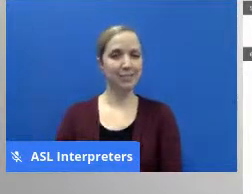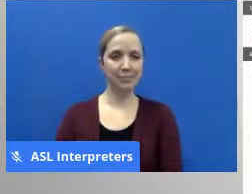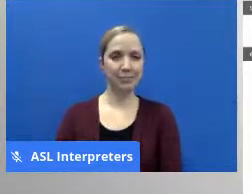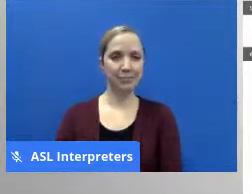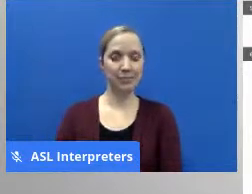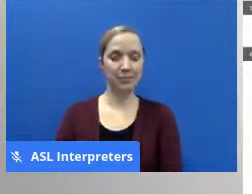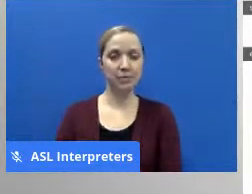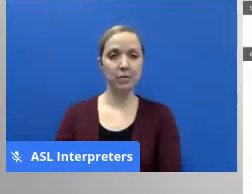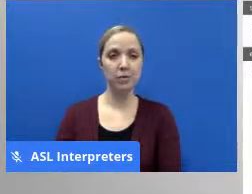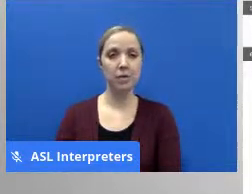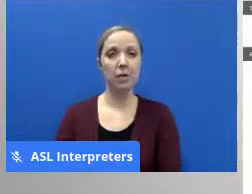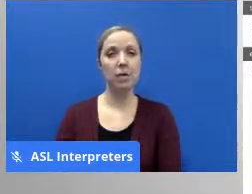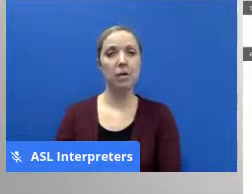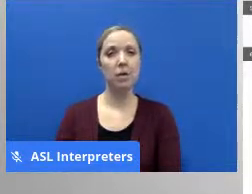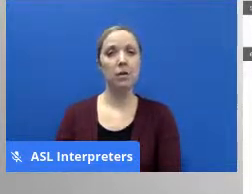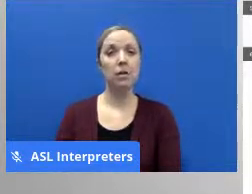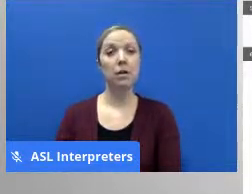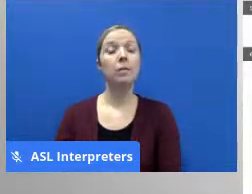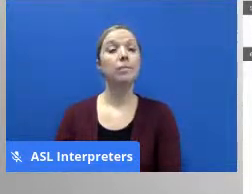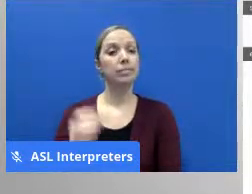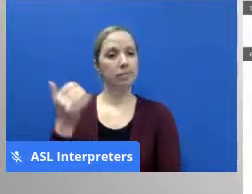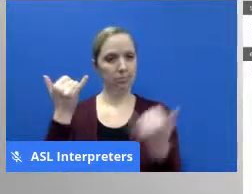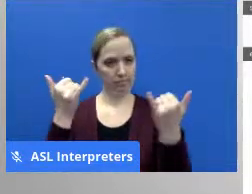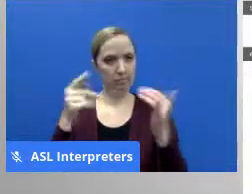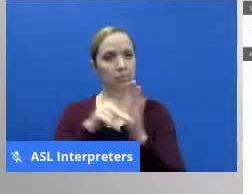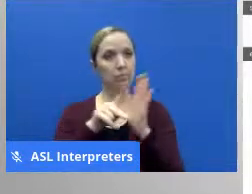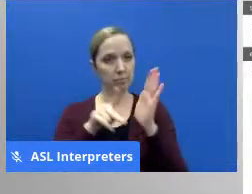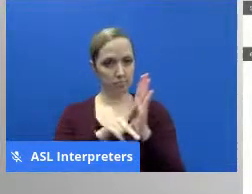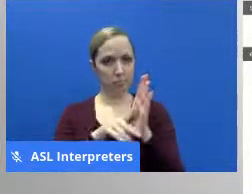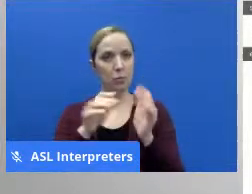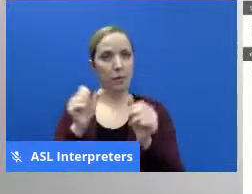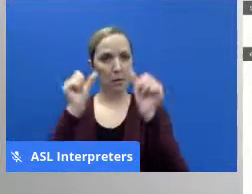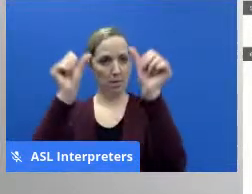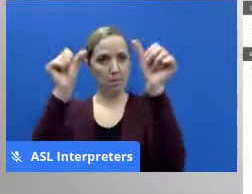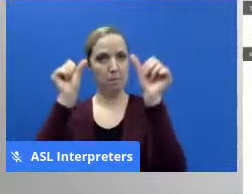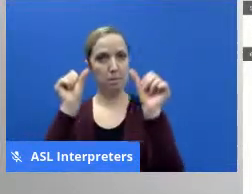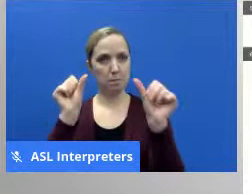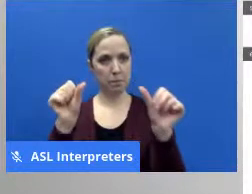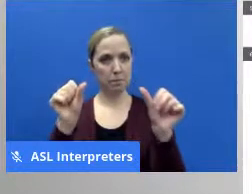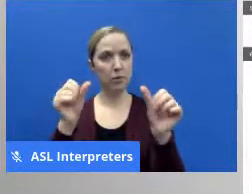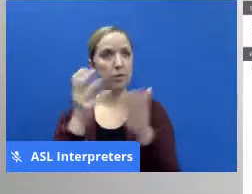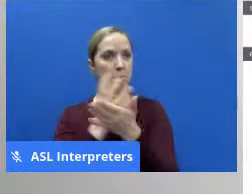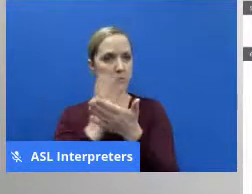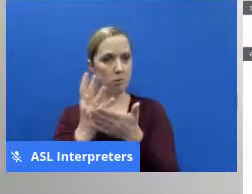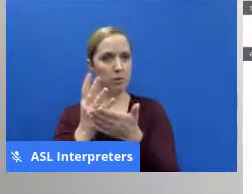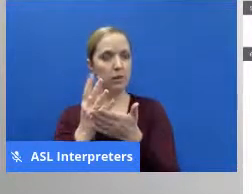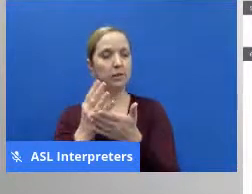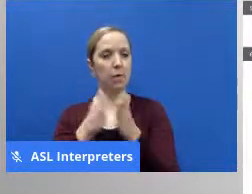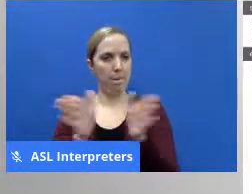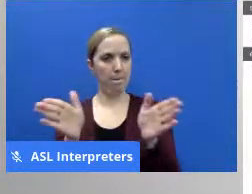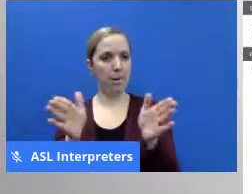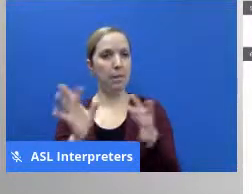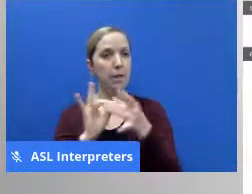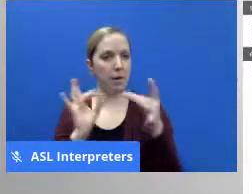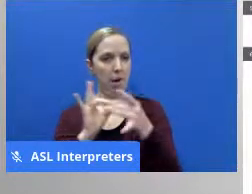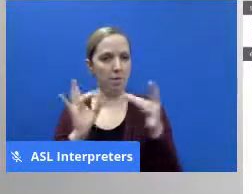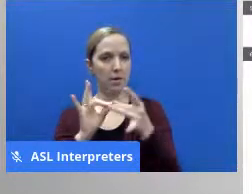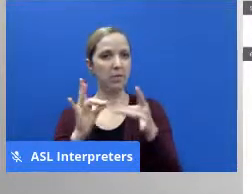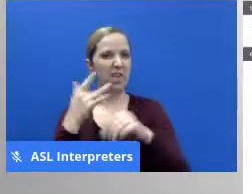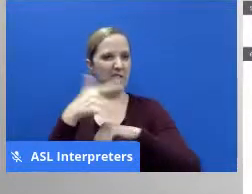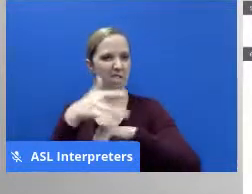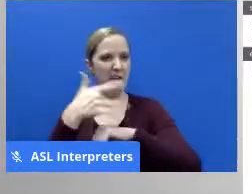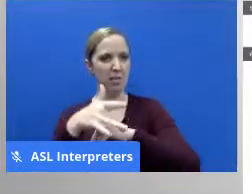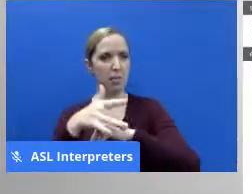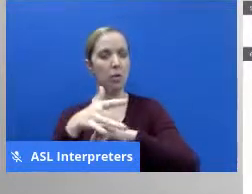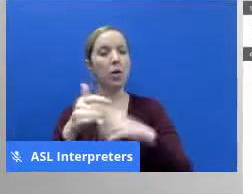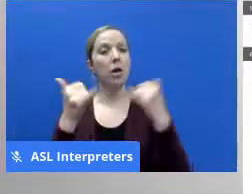So these policies will be moved forward for 4 weeks for public comment. This time we'll move to